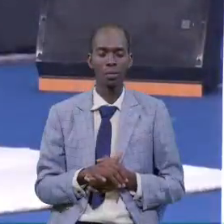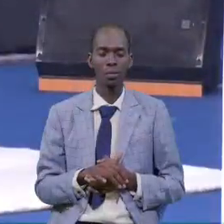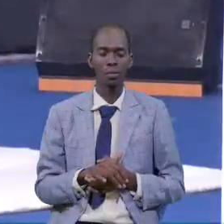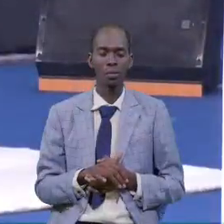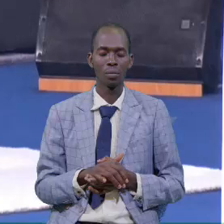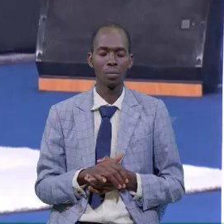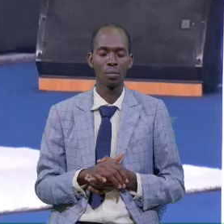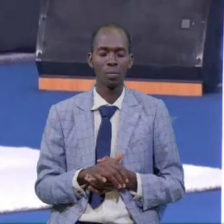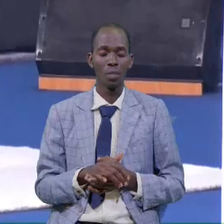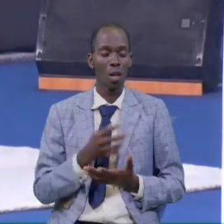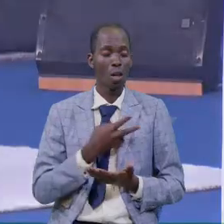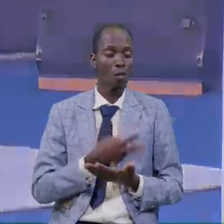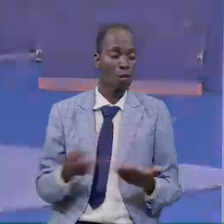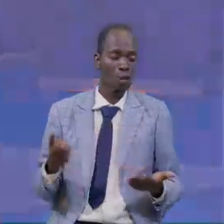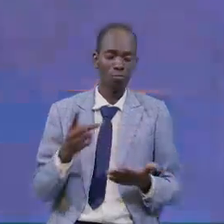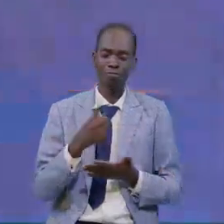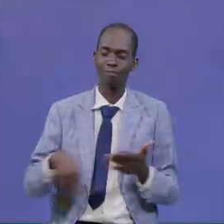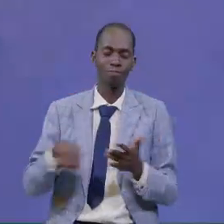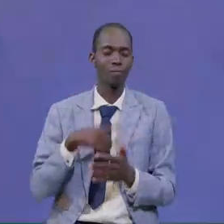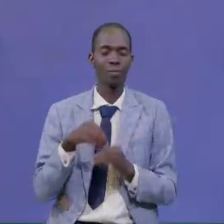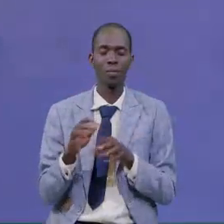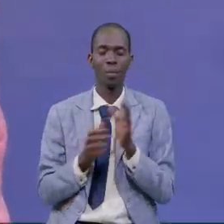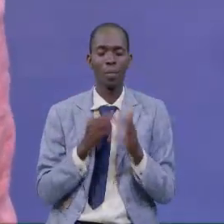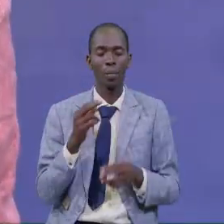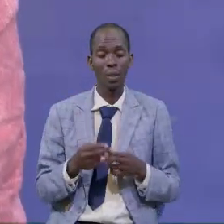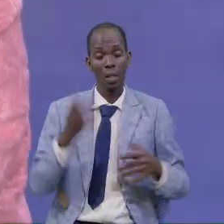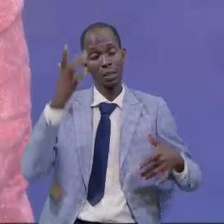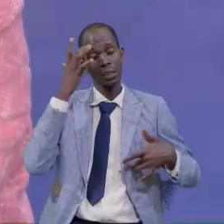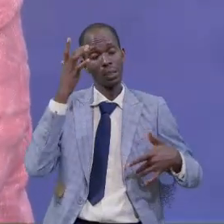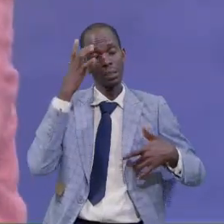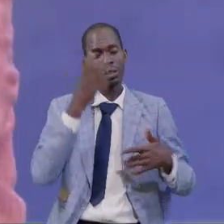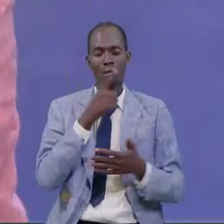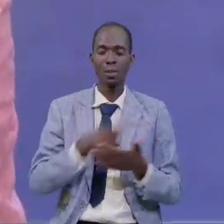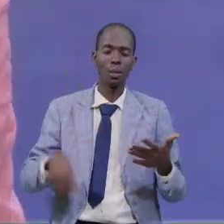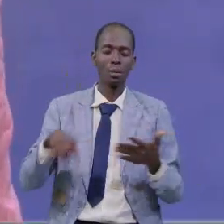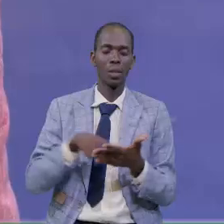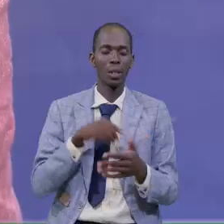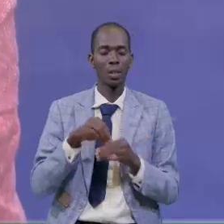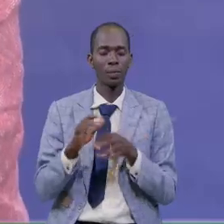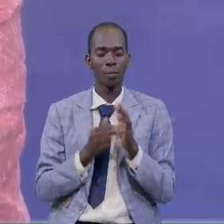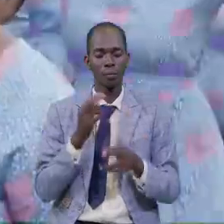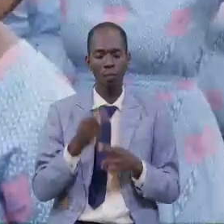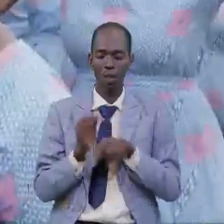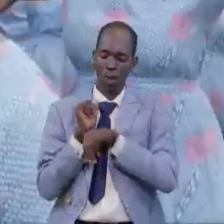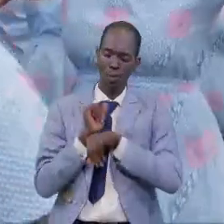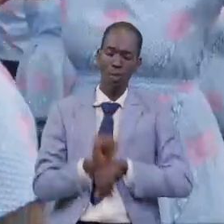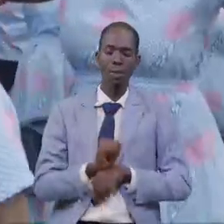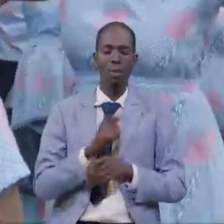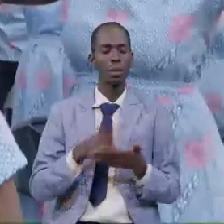Failure canceled. Sickness canceled. Oppression canceled.